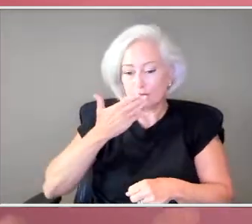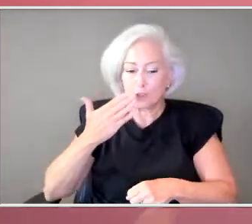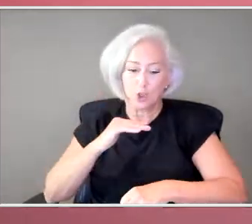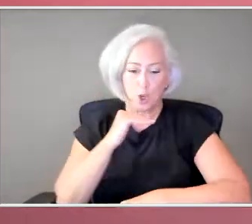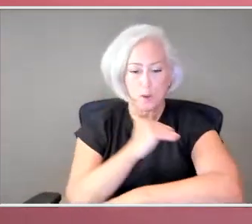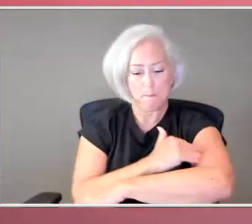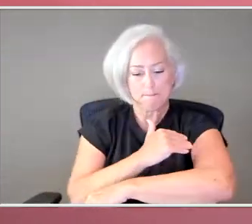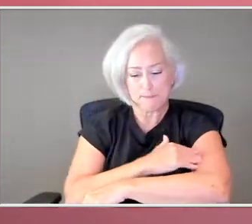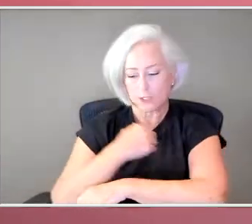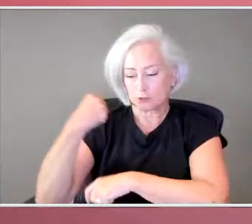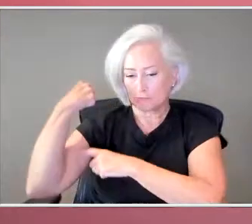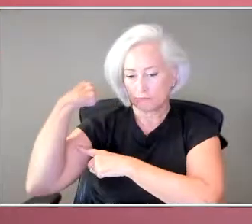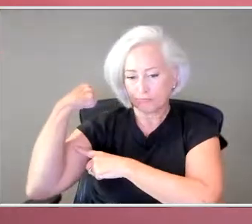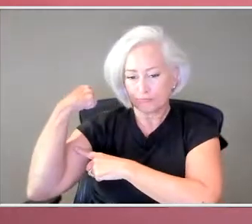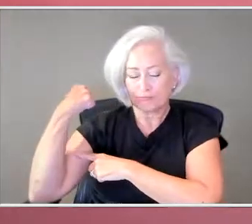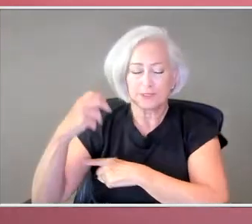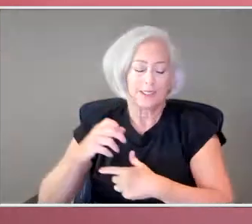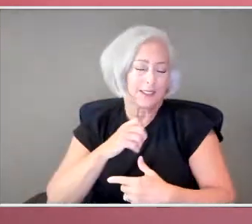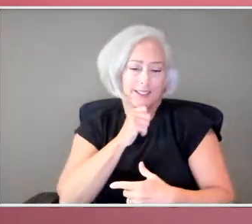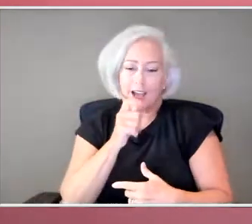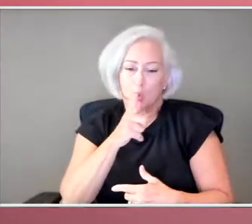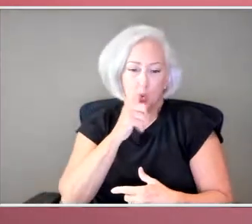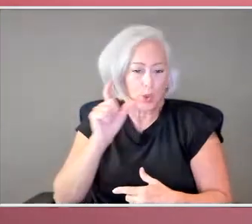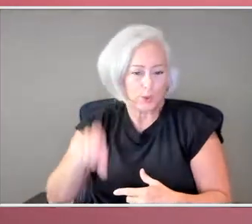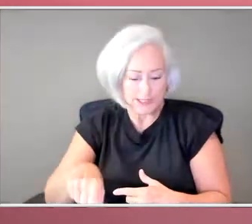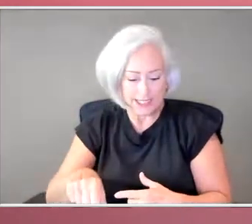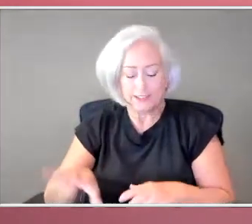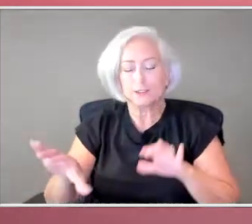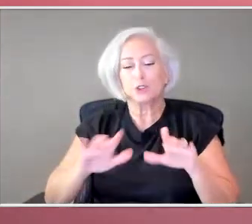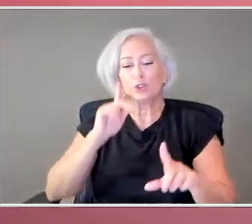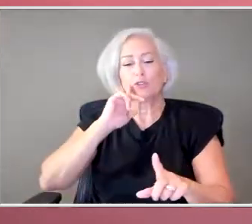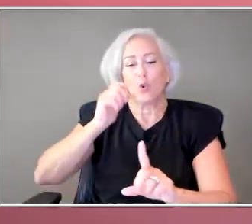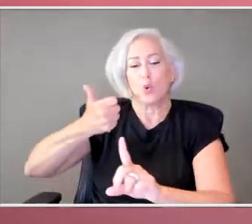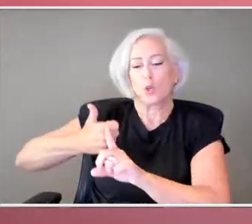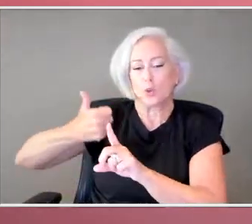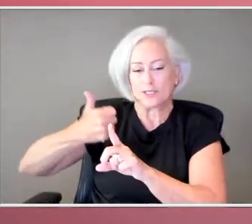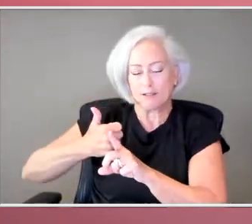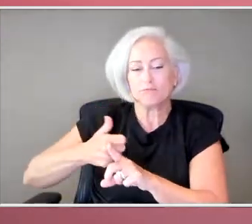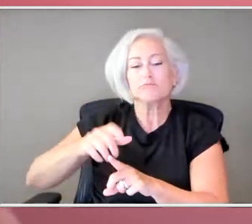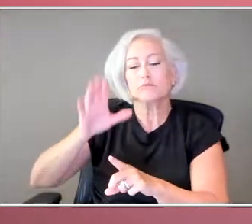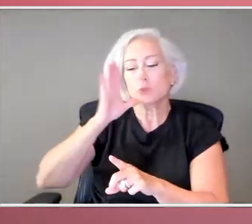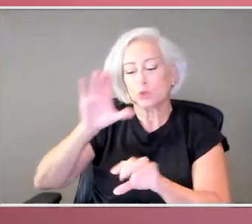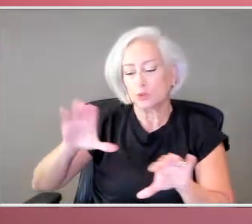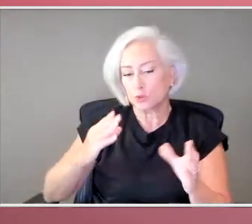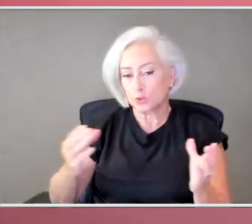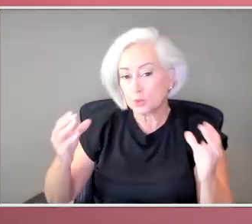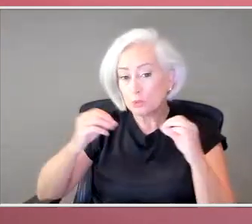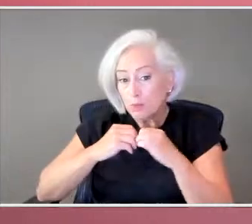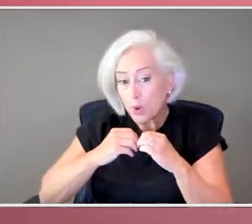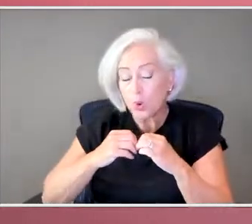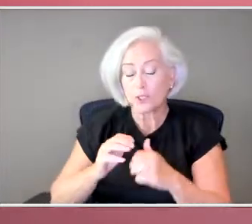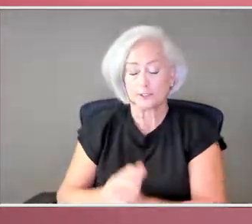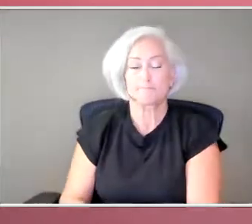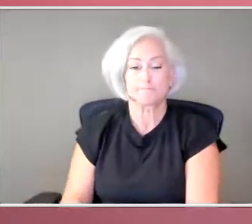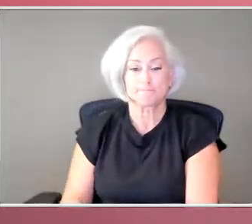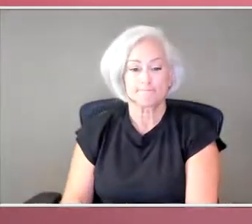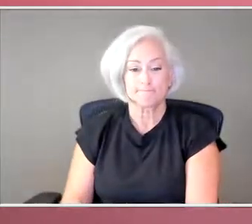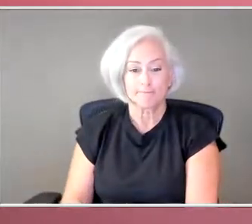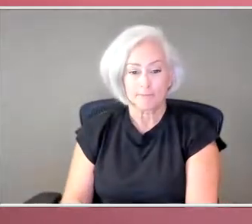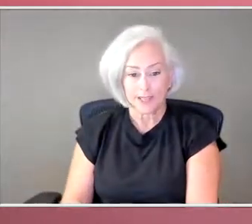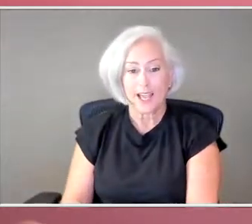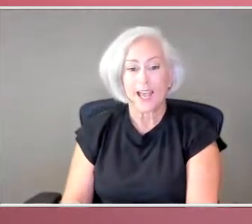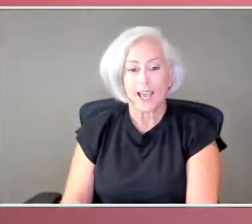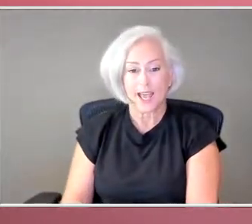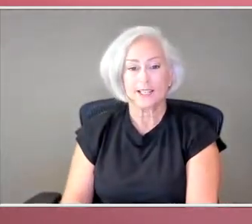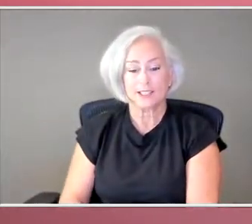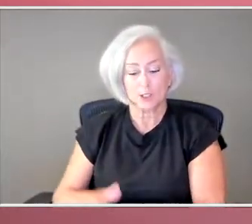just do something, do it for yourself, and you will be able to do more, and at least be able to walk 30 minutes, because